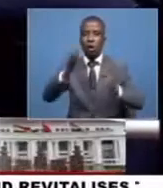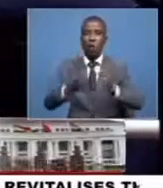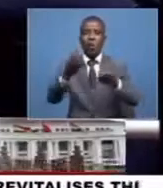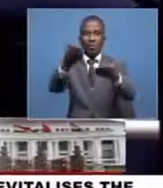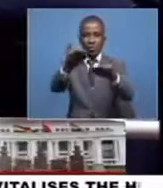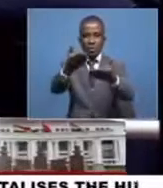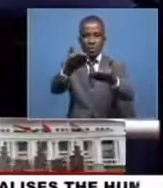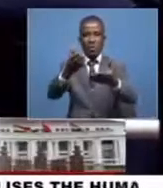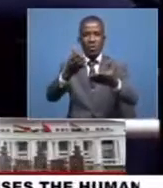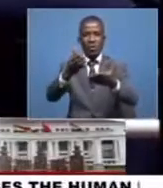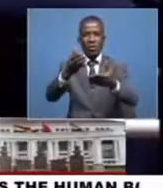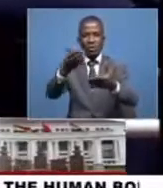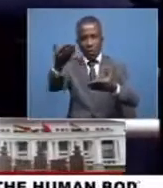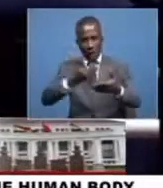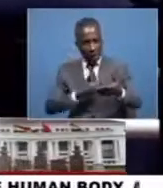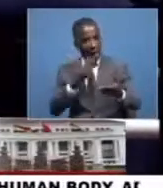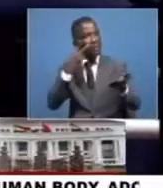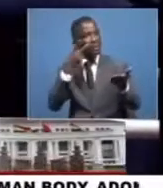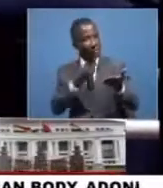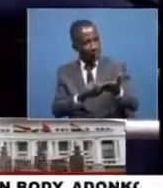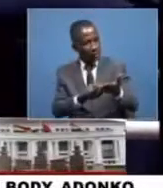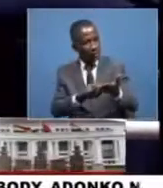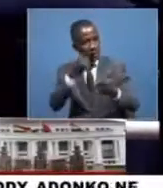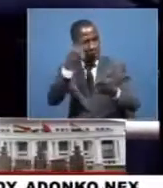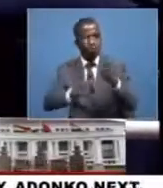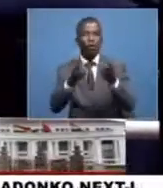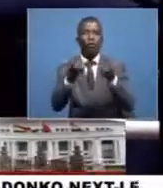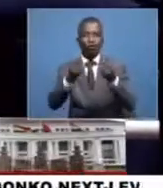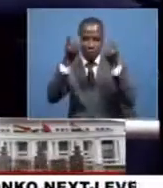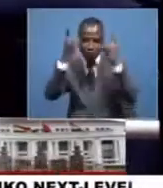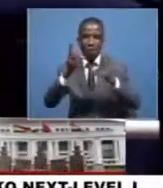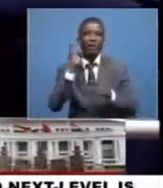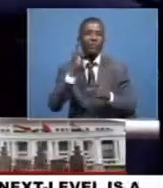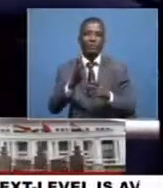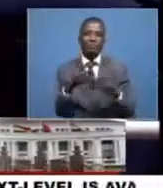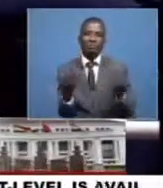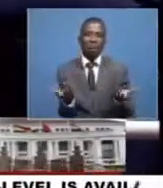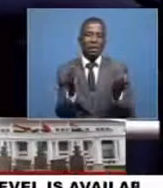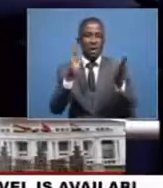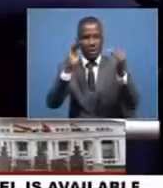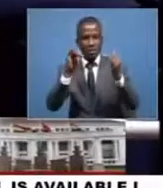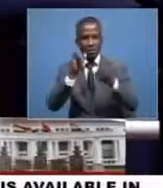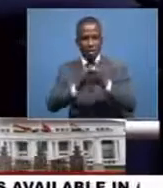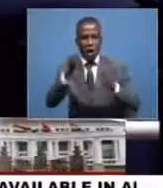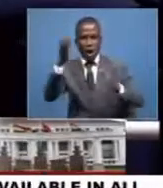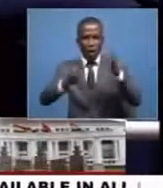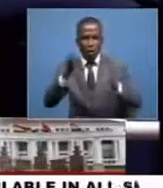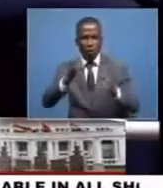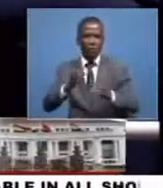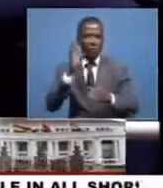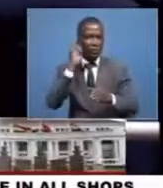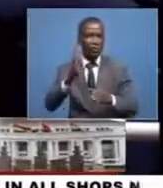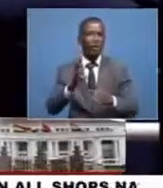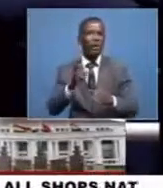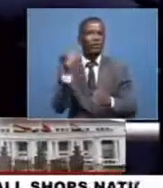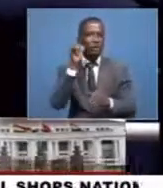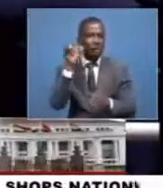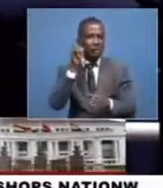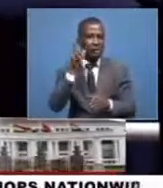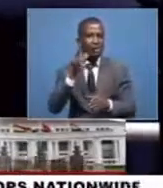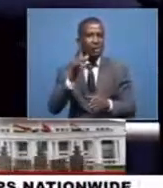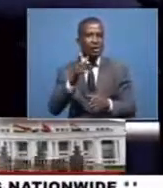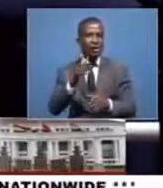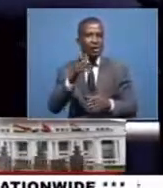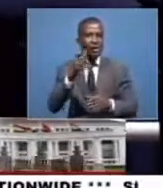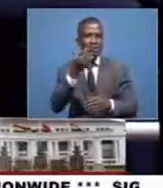that application. And so we expect that the Supreme Court will take into consideration all these